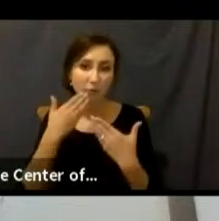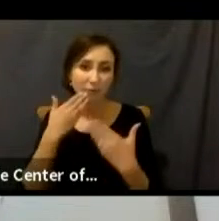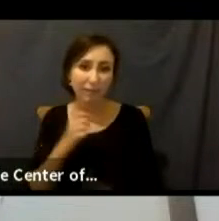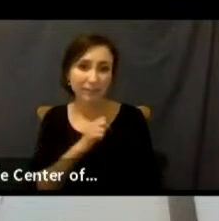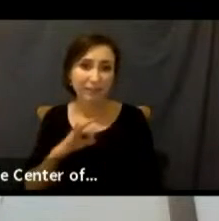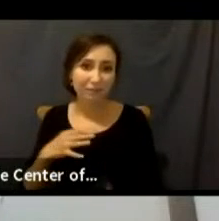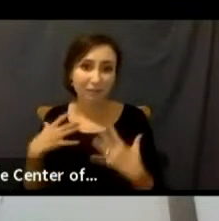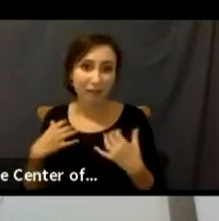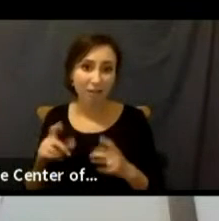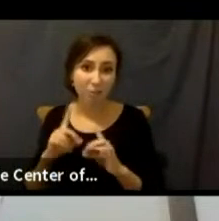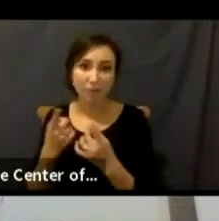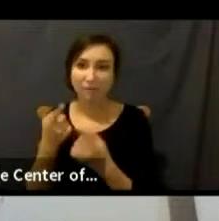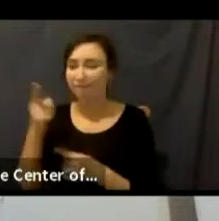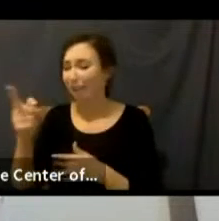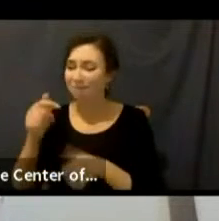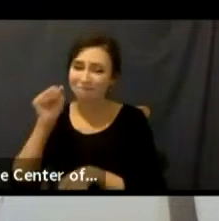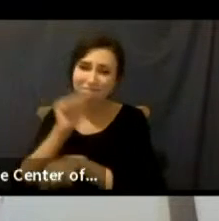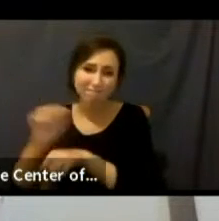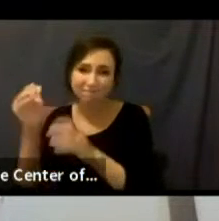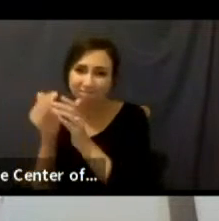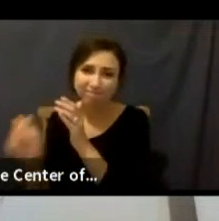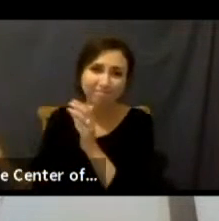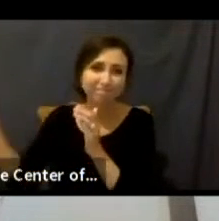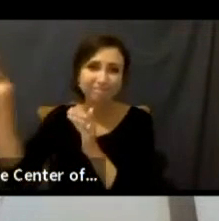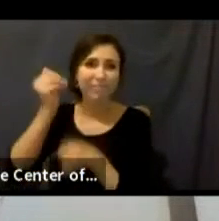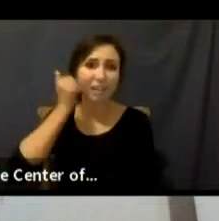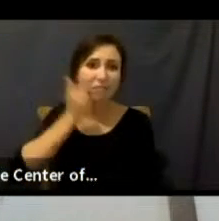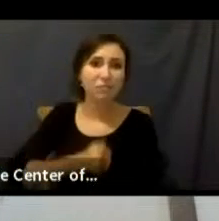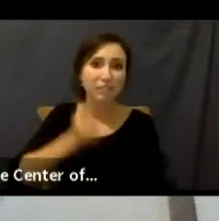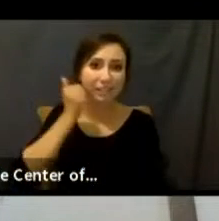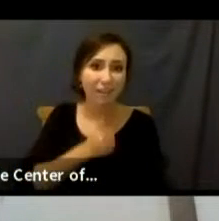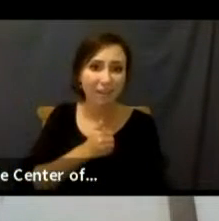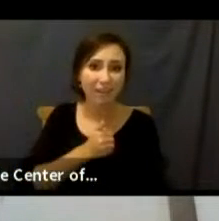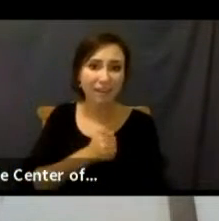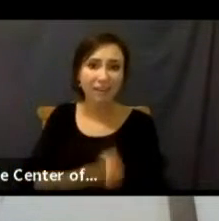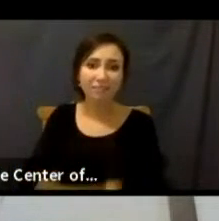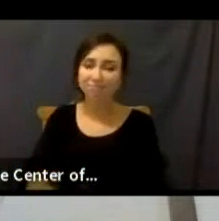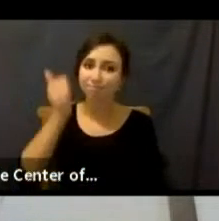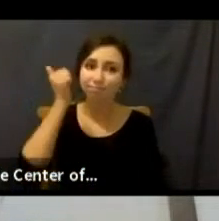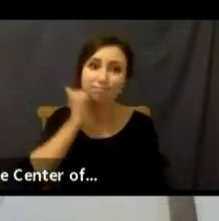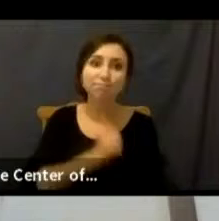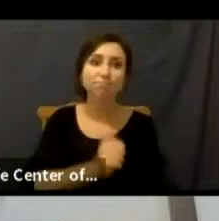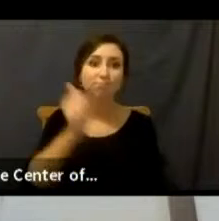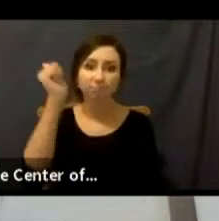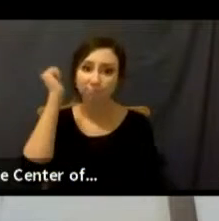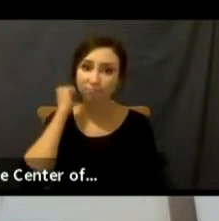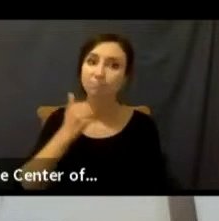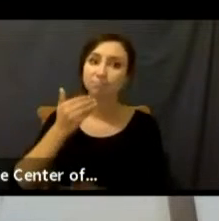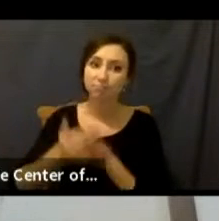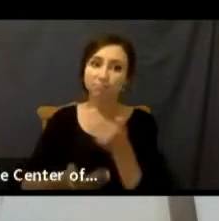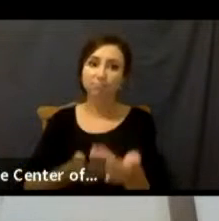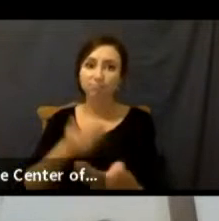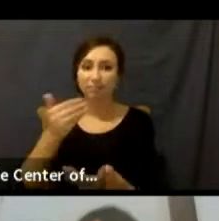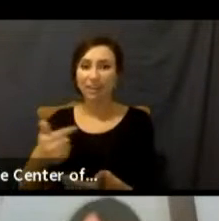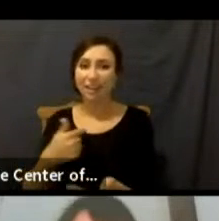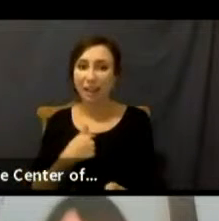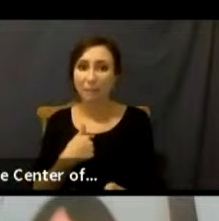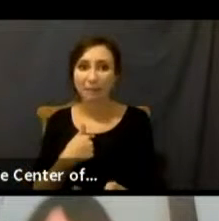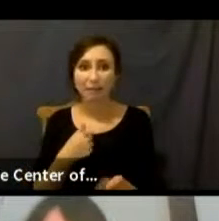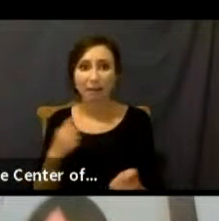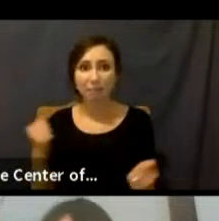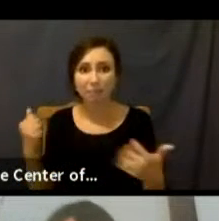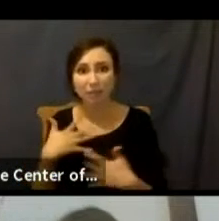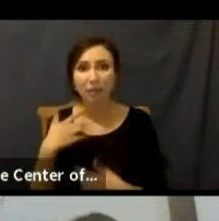They have gone above and beyond every day, day in, day out. I worry about their